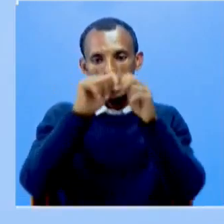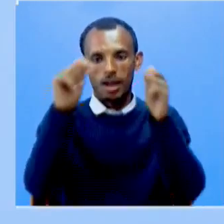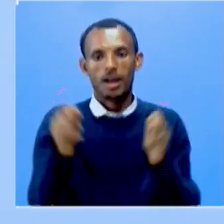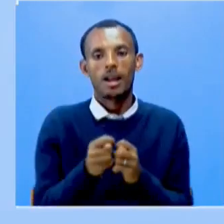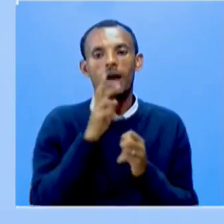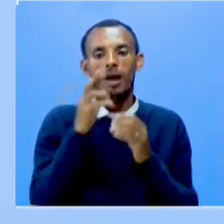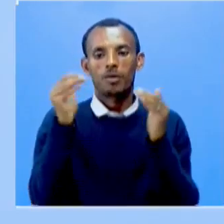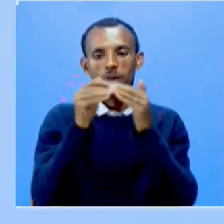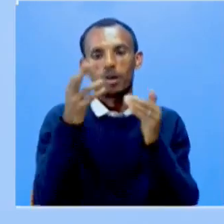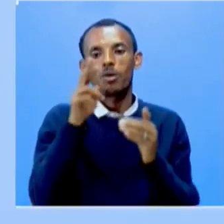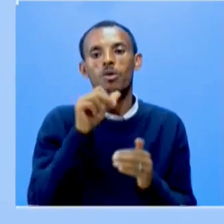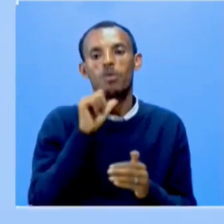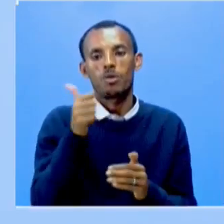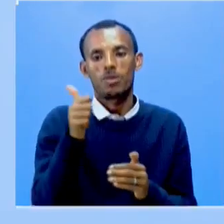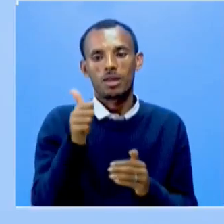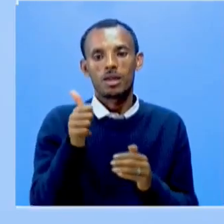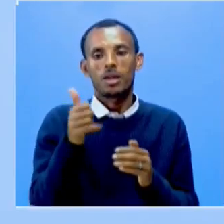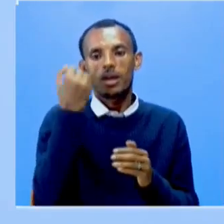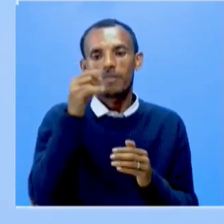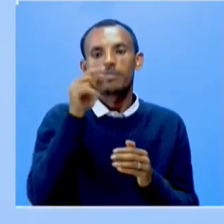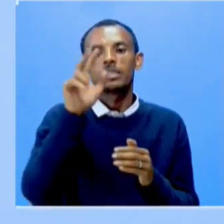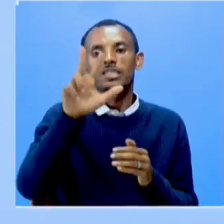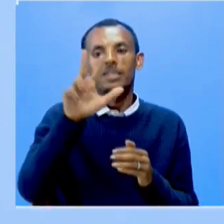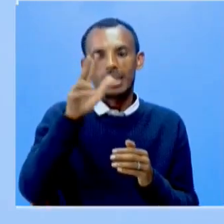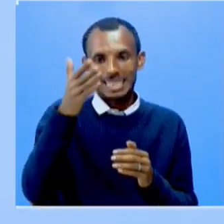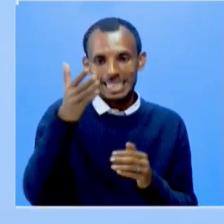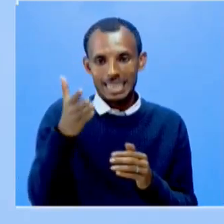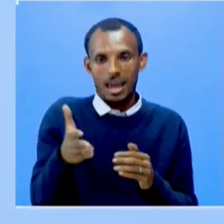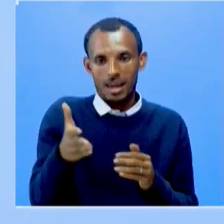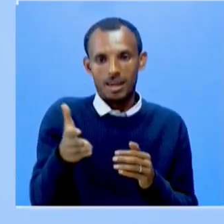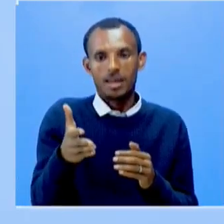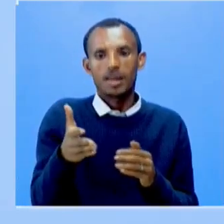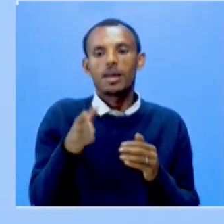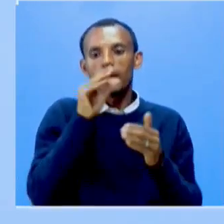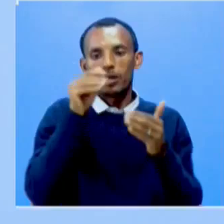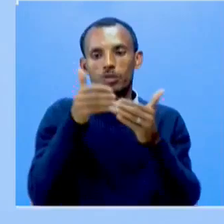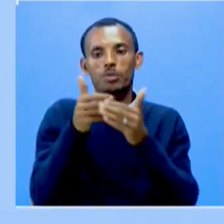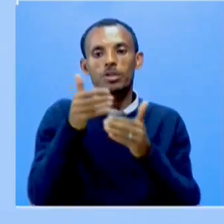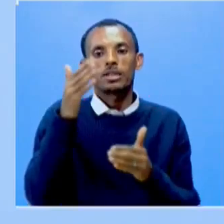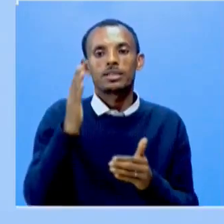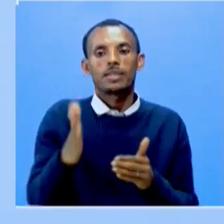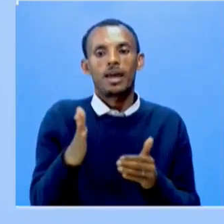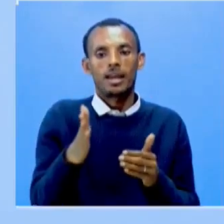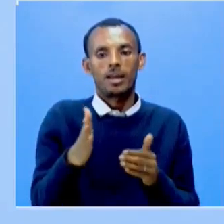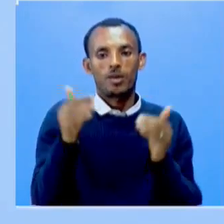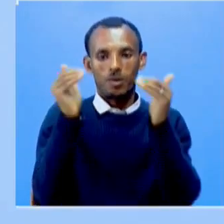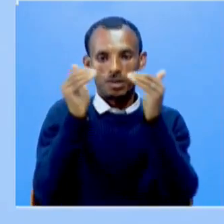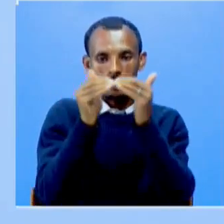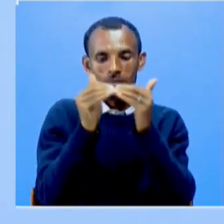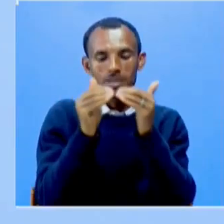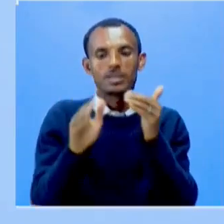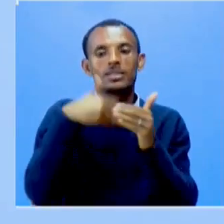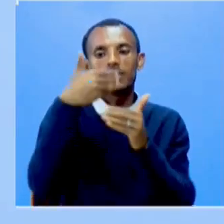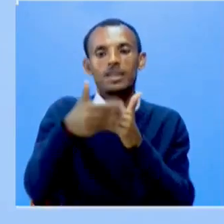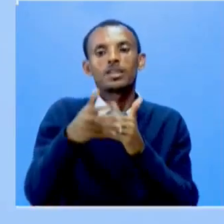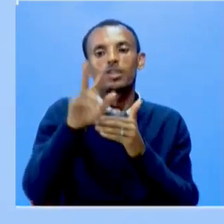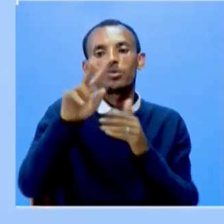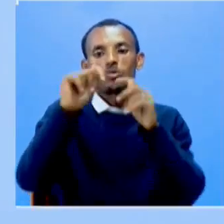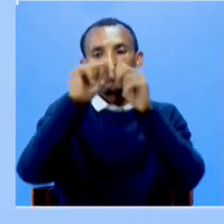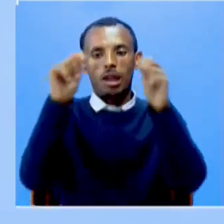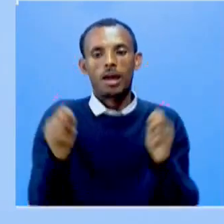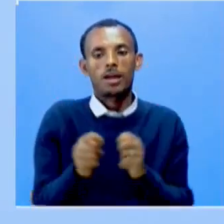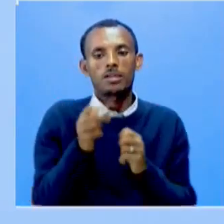are congruent or not, if you know the three sides, if their corresponding sides are congruent, then the two triangles